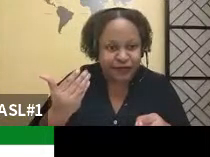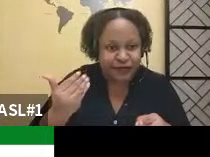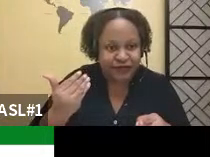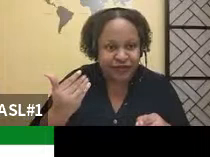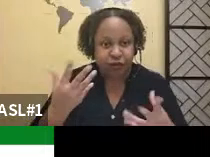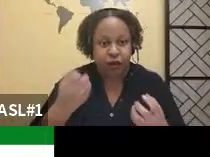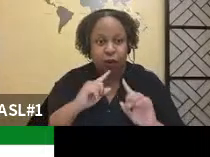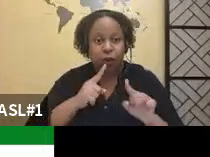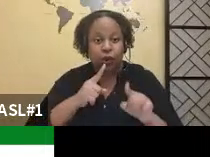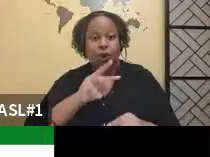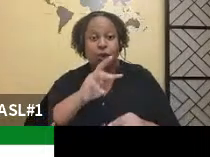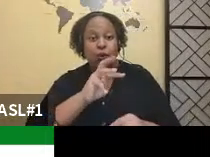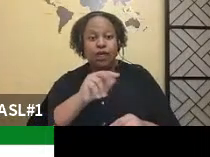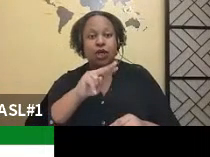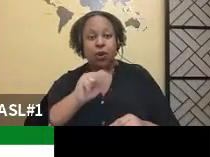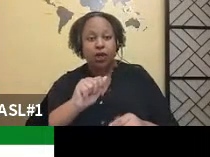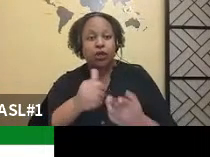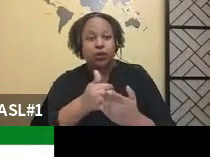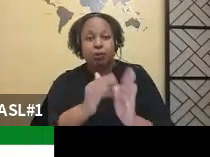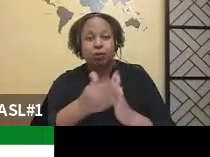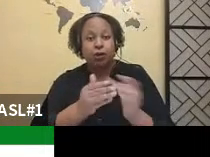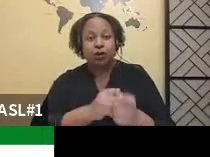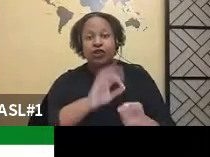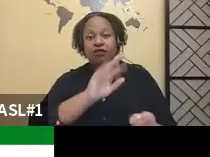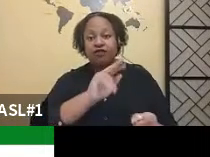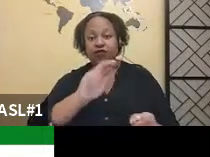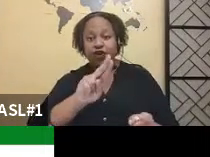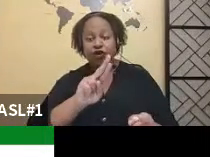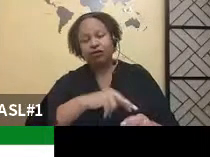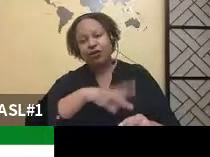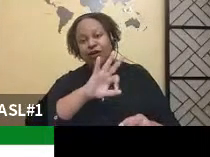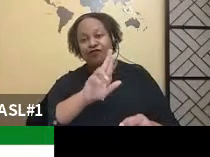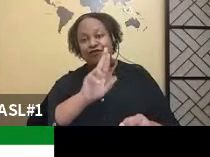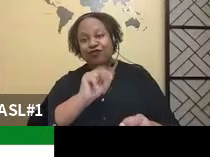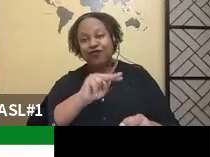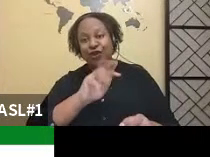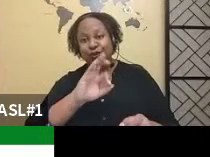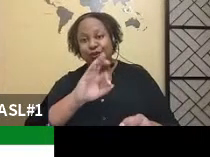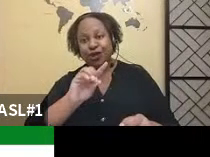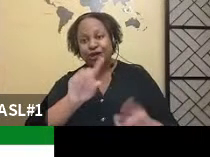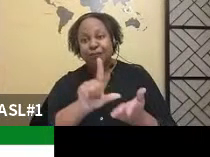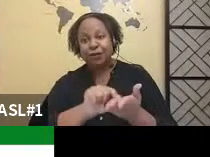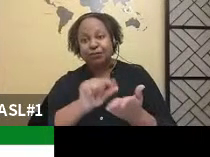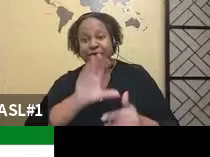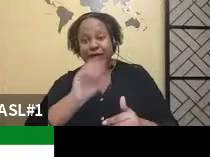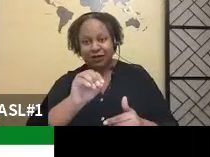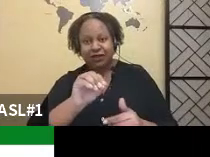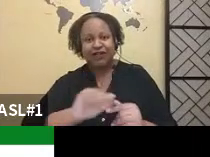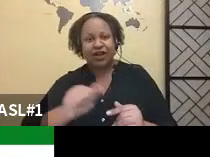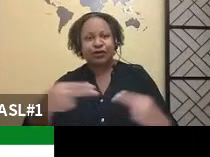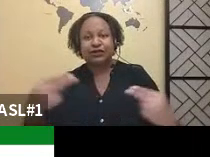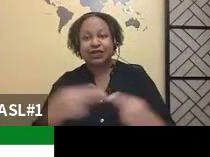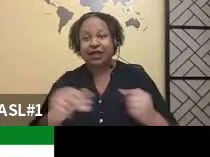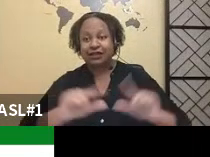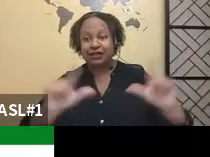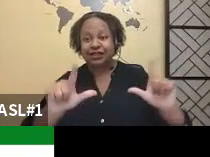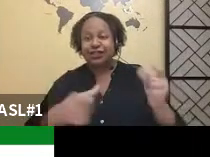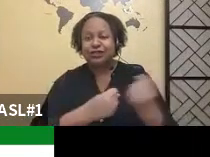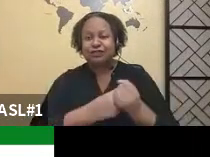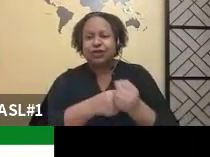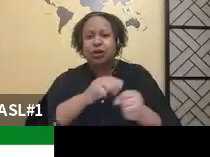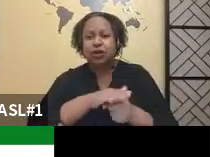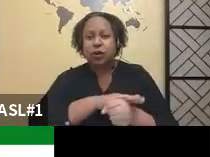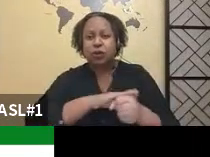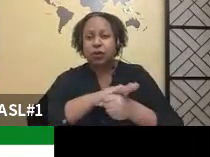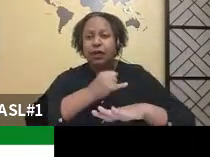with Fernwood Publishing. And I believe there was another slide supporting a local